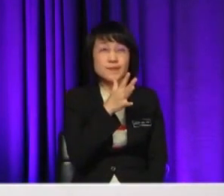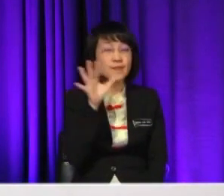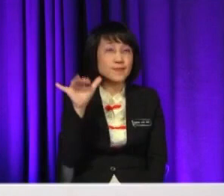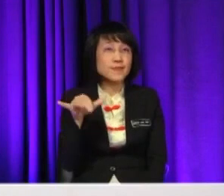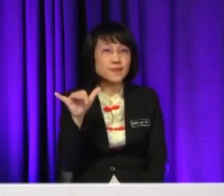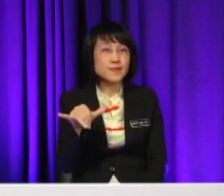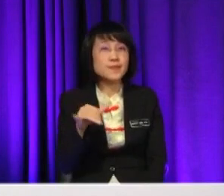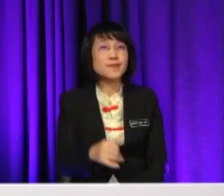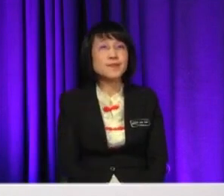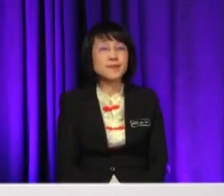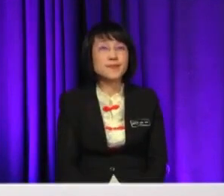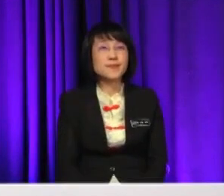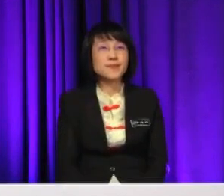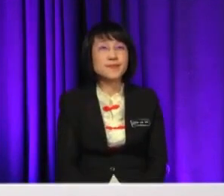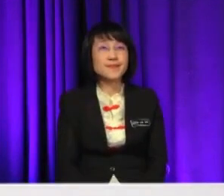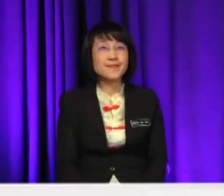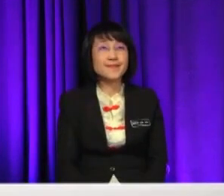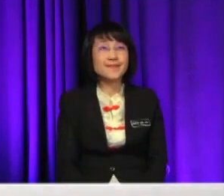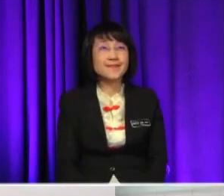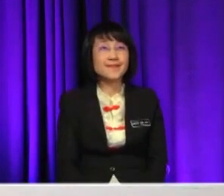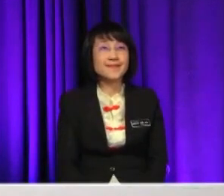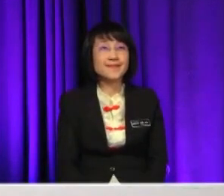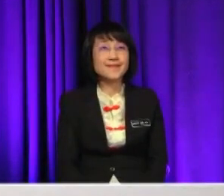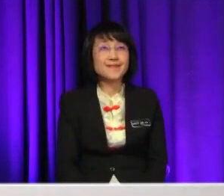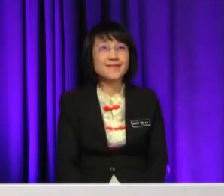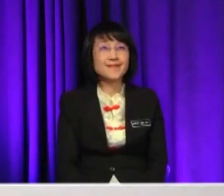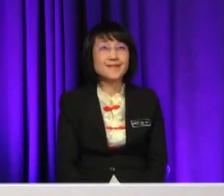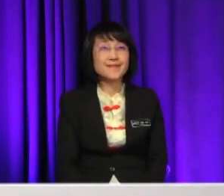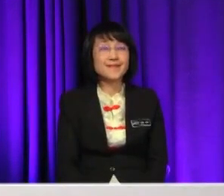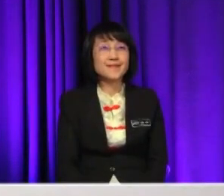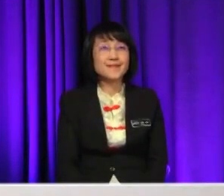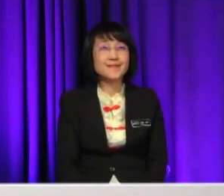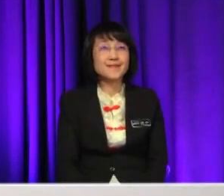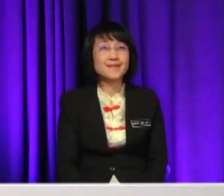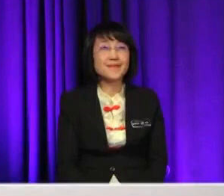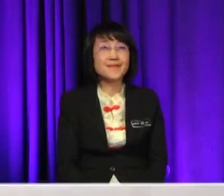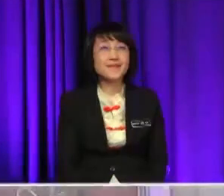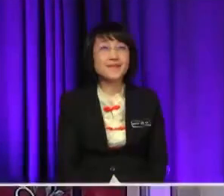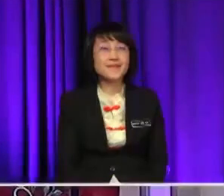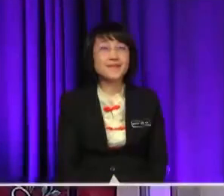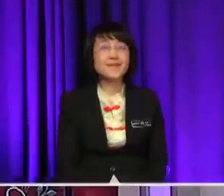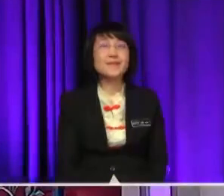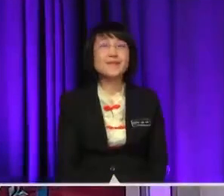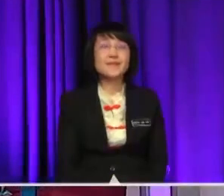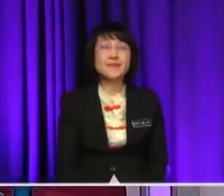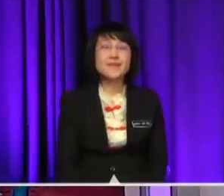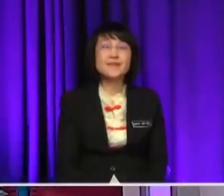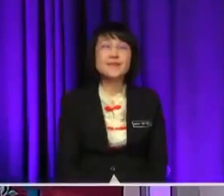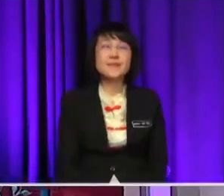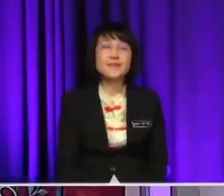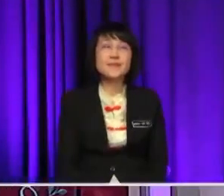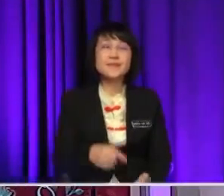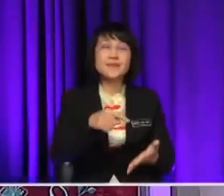Yes. Yeah. Okay, so I'm going to say that yes, definitely she thinks that this